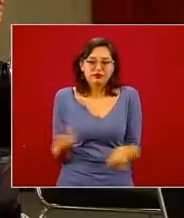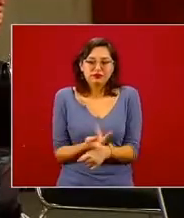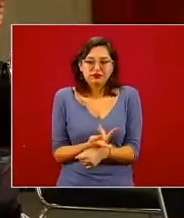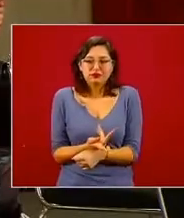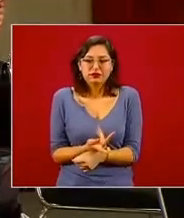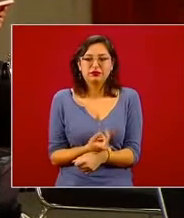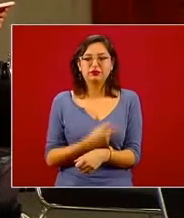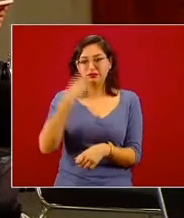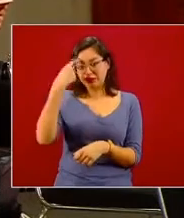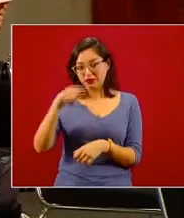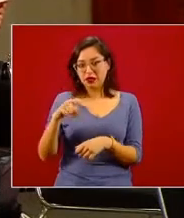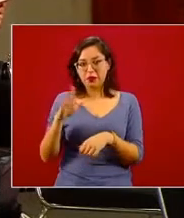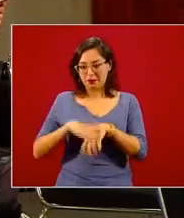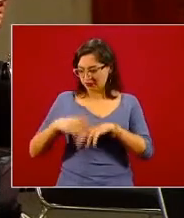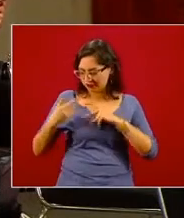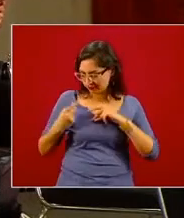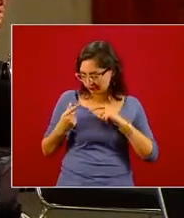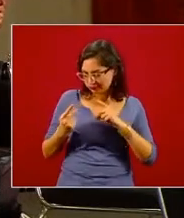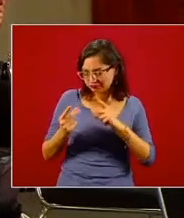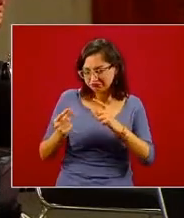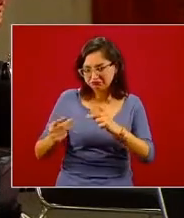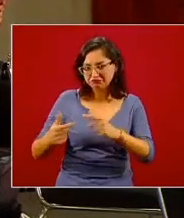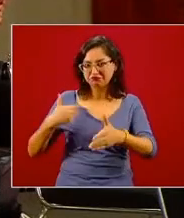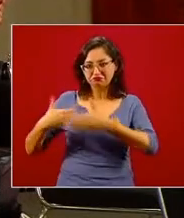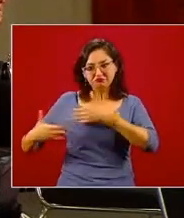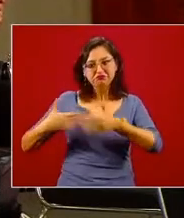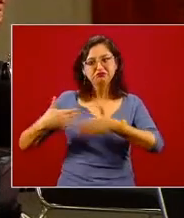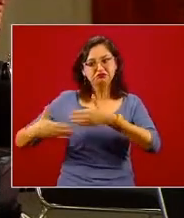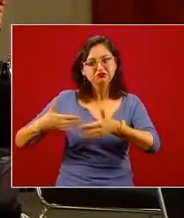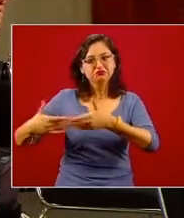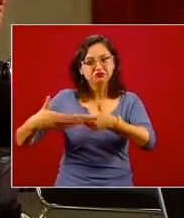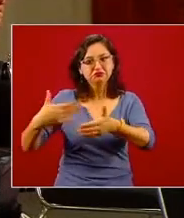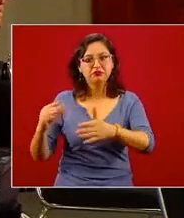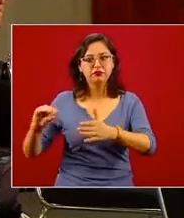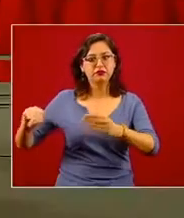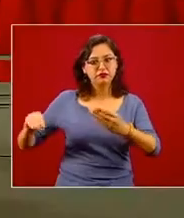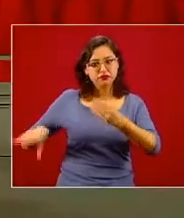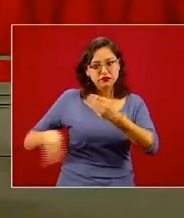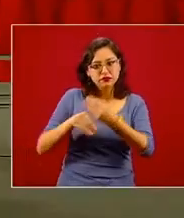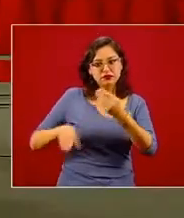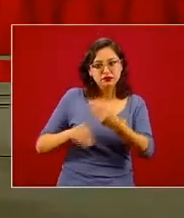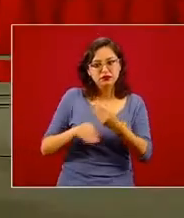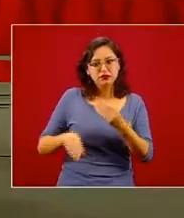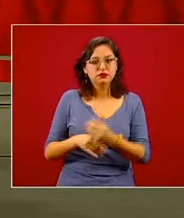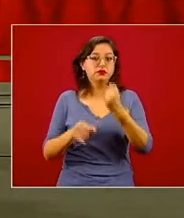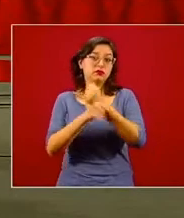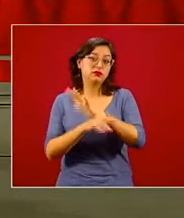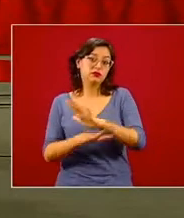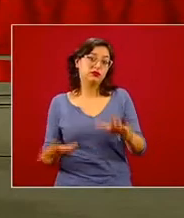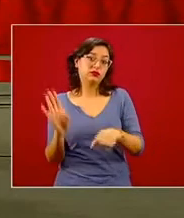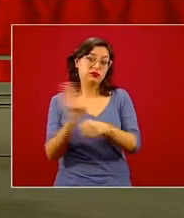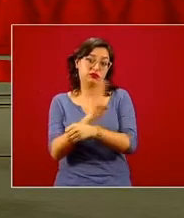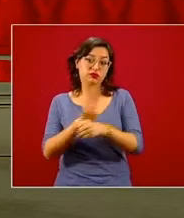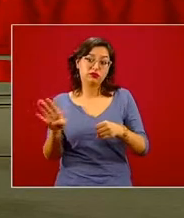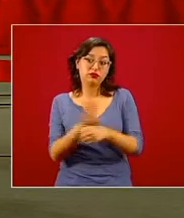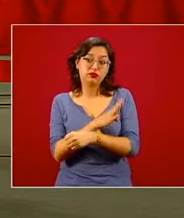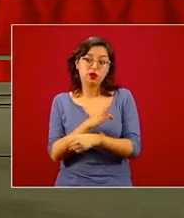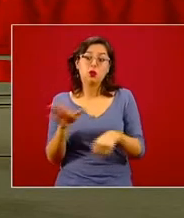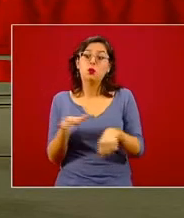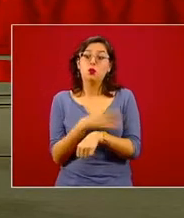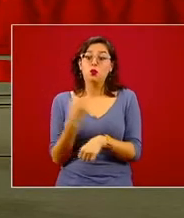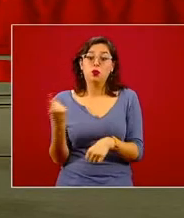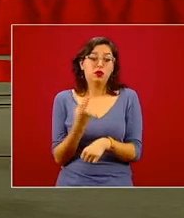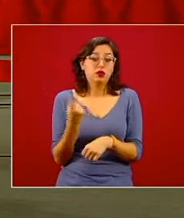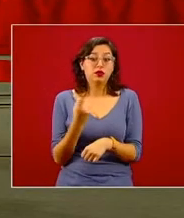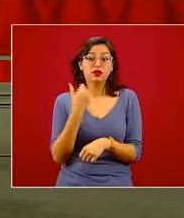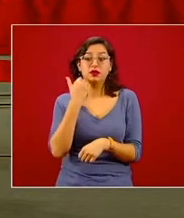para agilizar Mexico State who de manera, was porque yo creo que beneficia seen in a Mexico todos City el to que seek haya attention? menos So casos what could we do